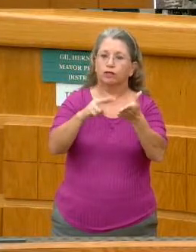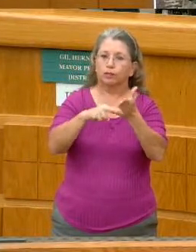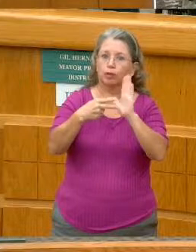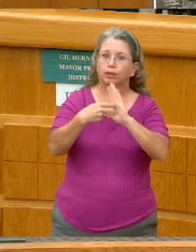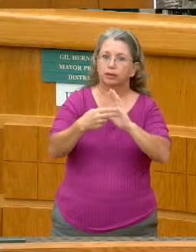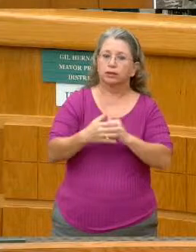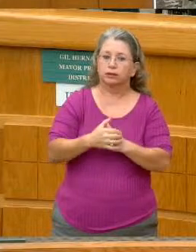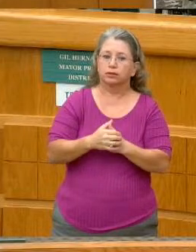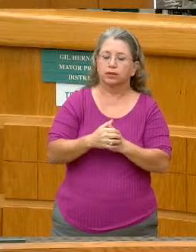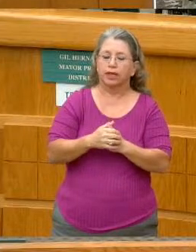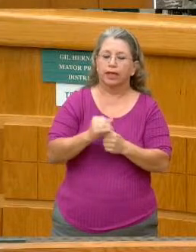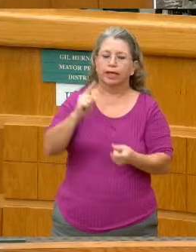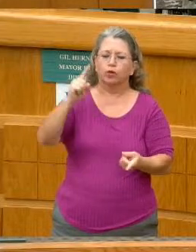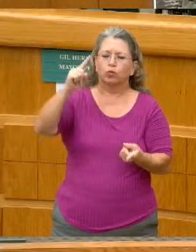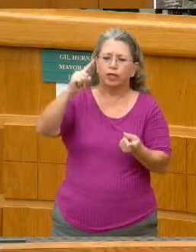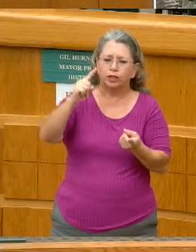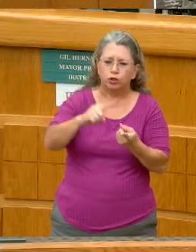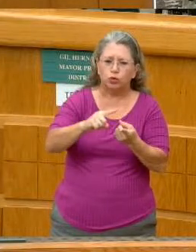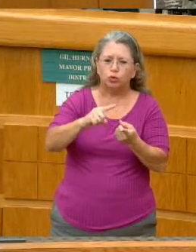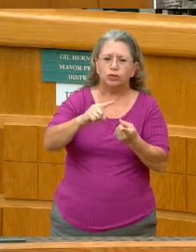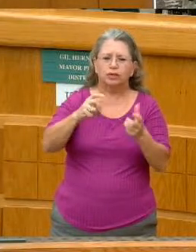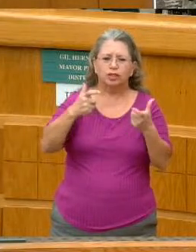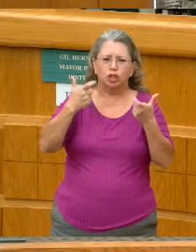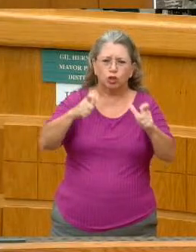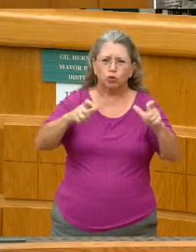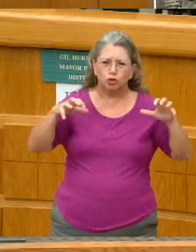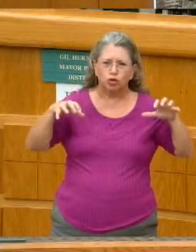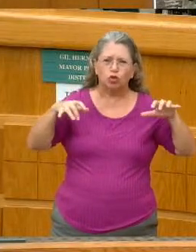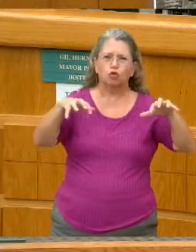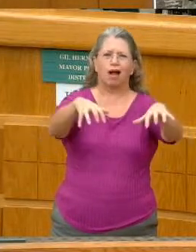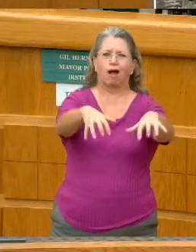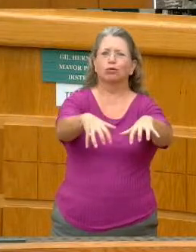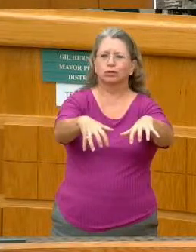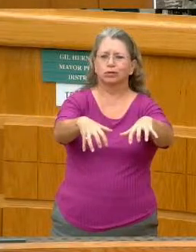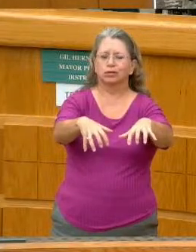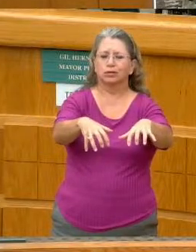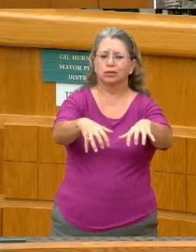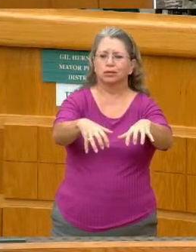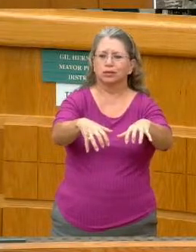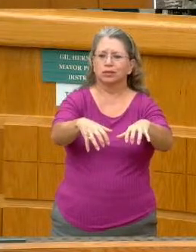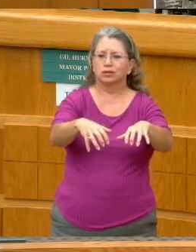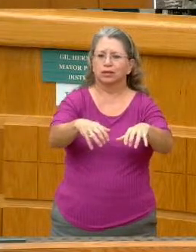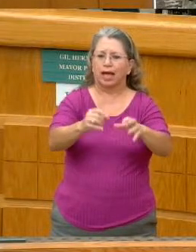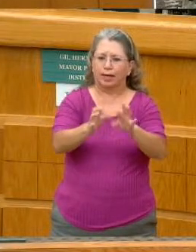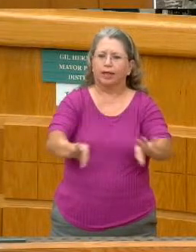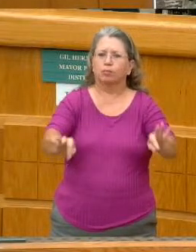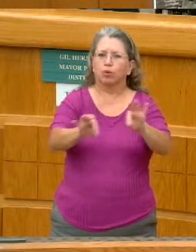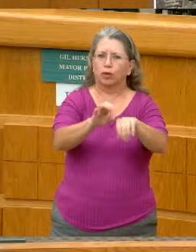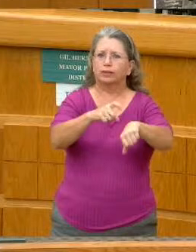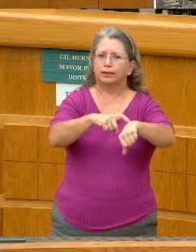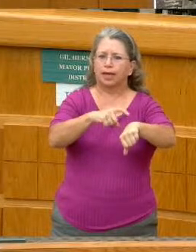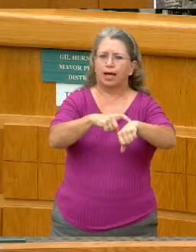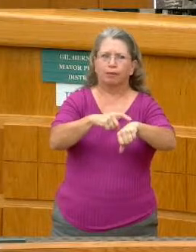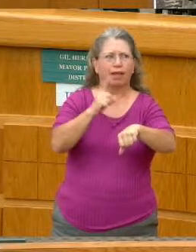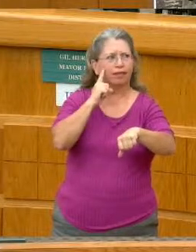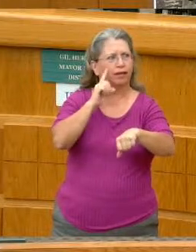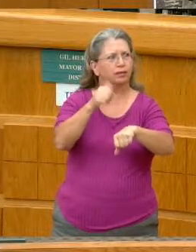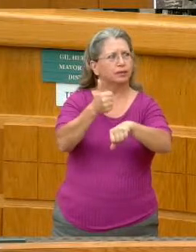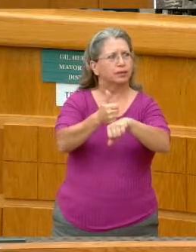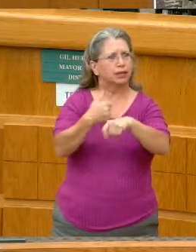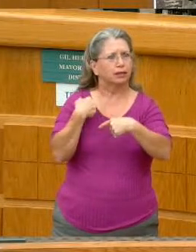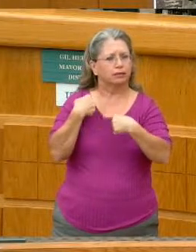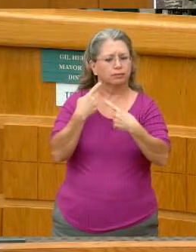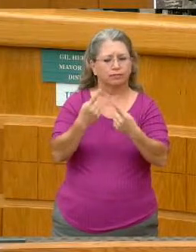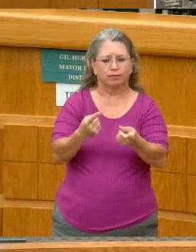in our period. It's been in effect for over, 5 weeks now, not counting the July 4th